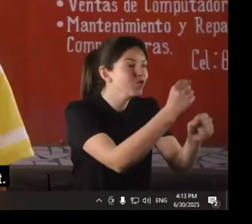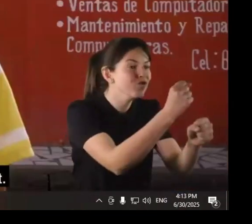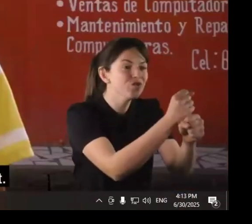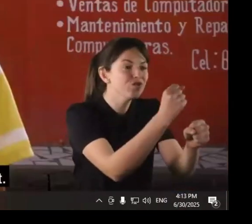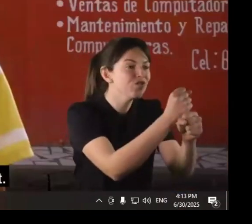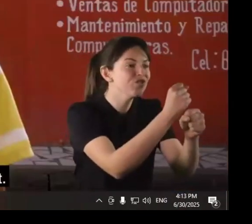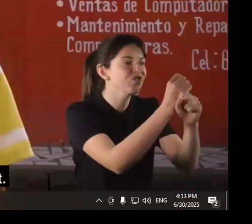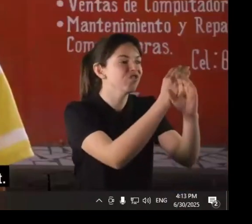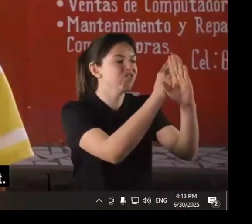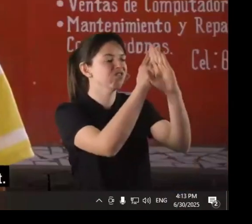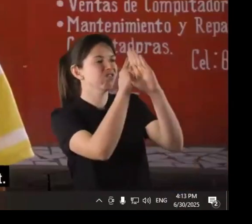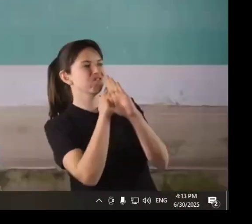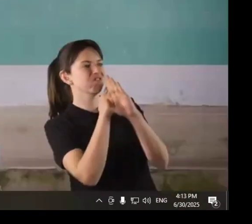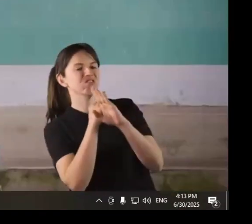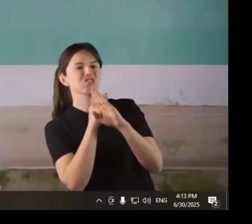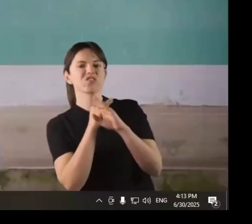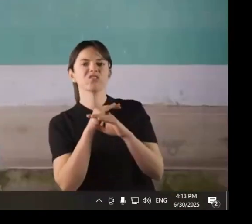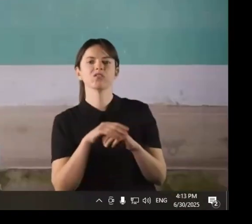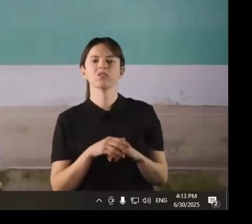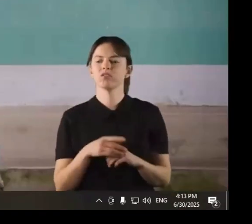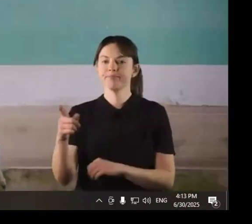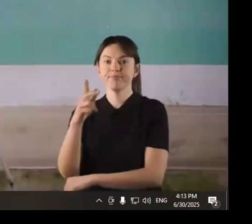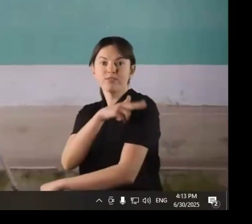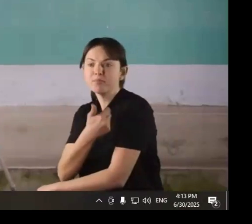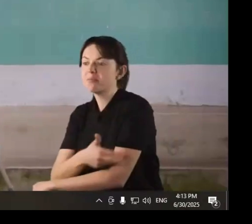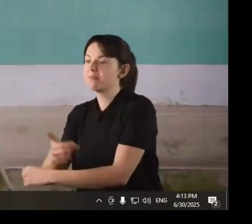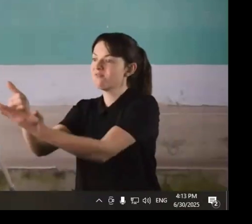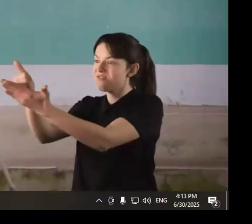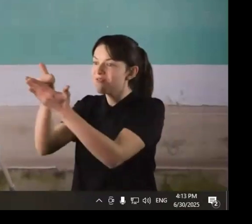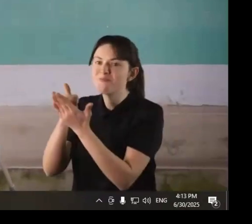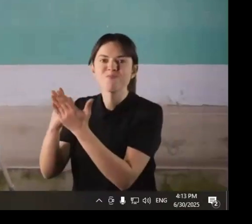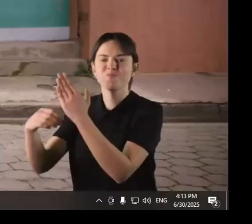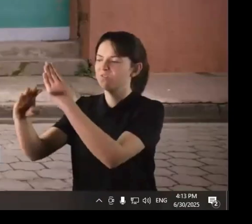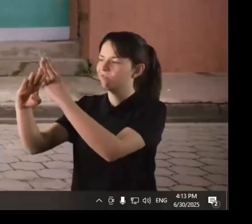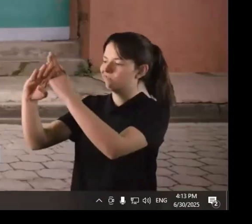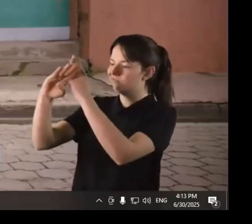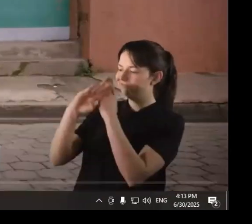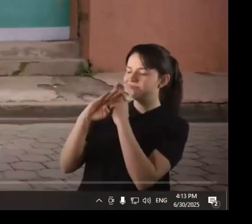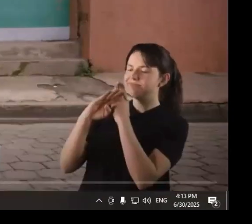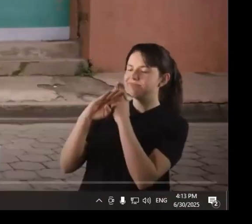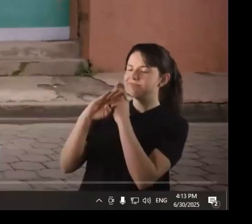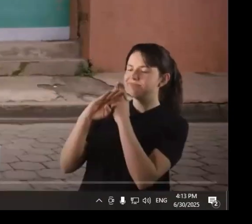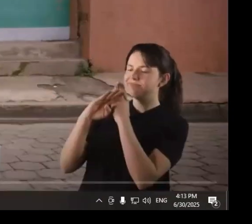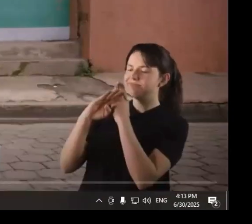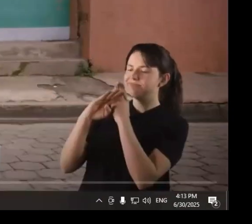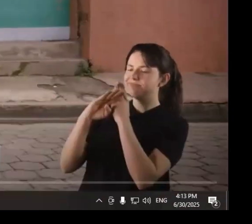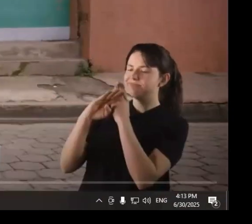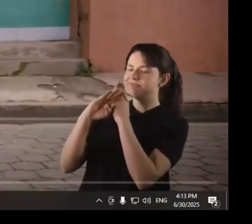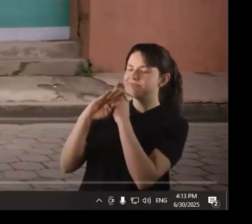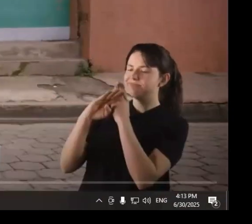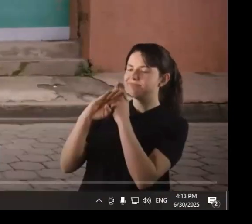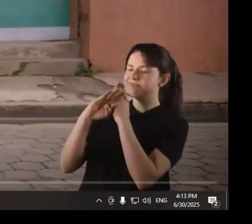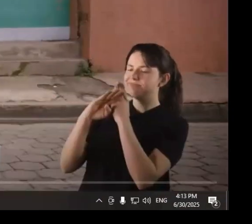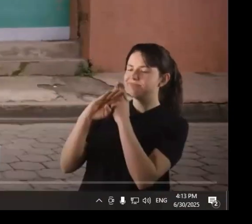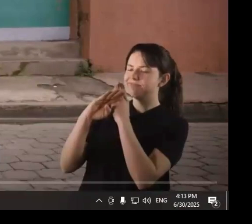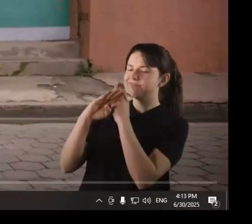I have been left out of employment. I did not receive the health care and rehabilitation I need. People